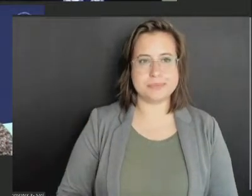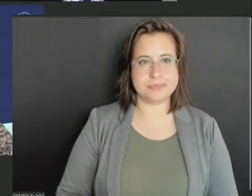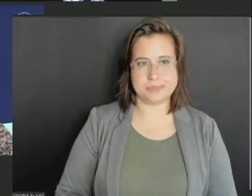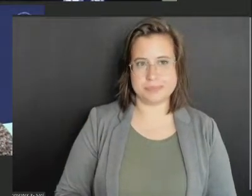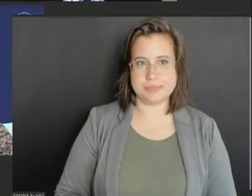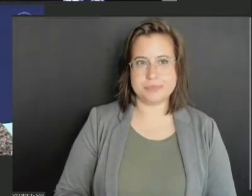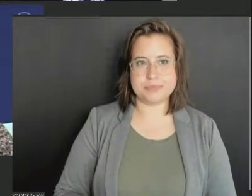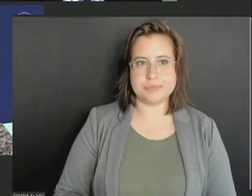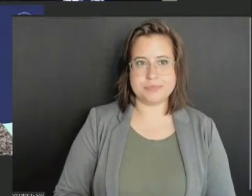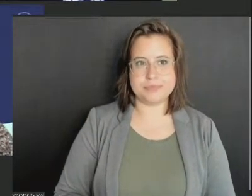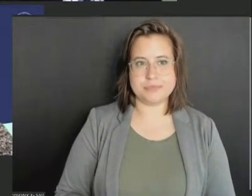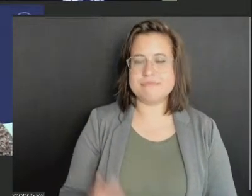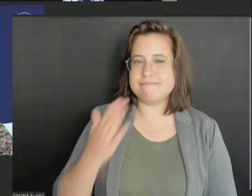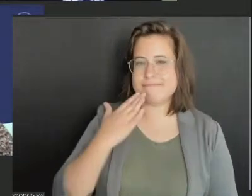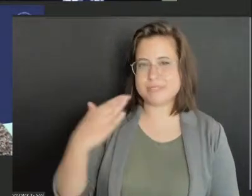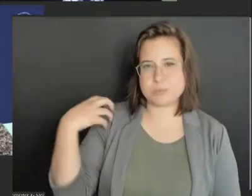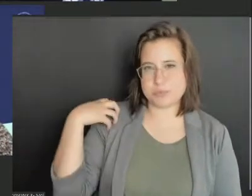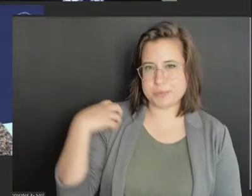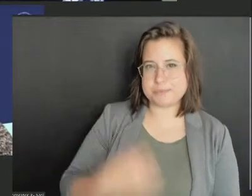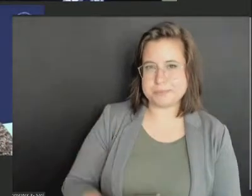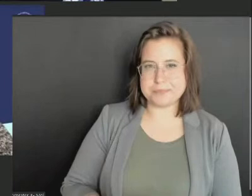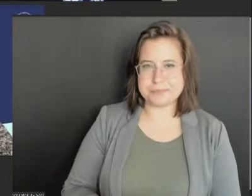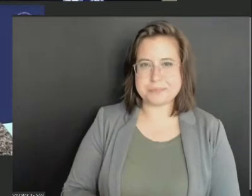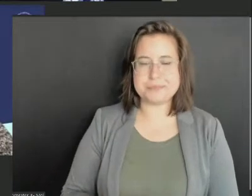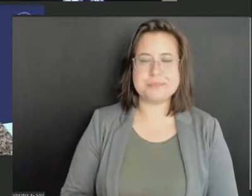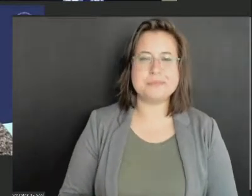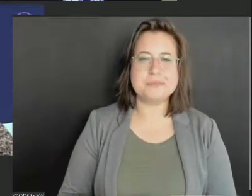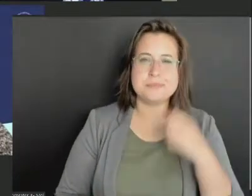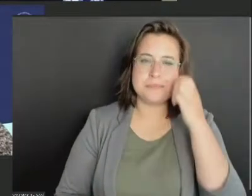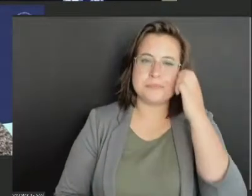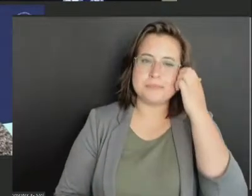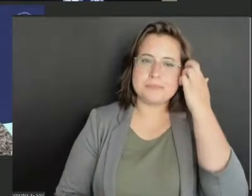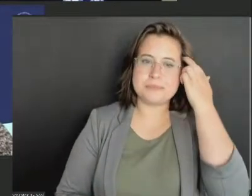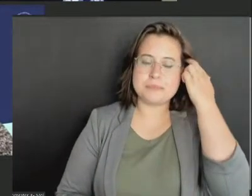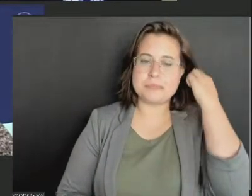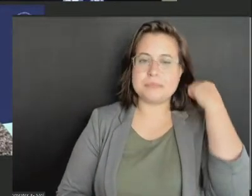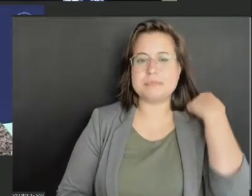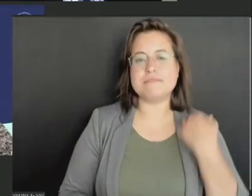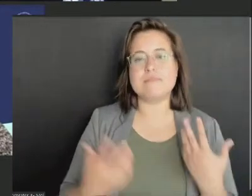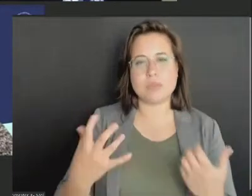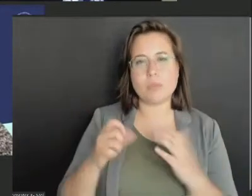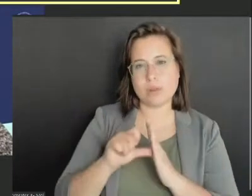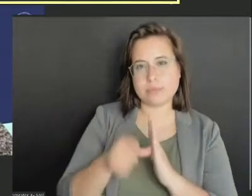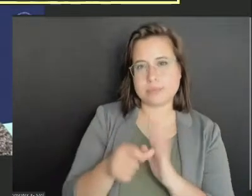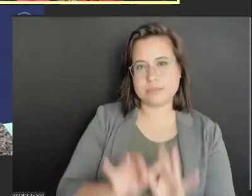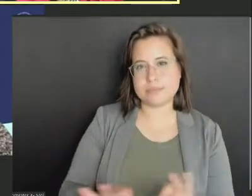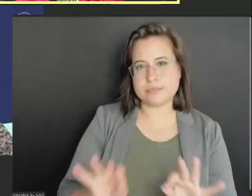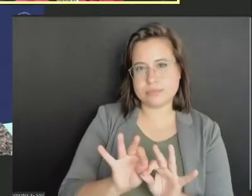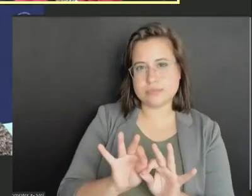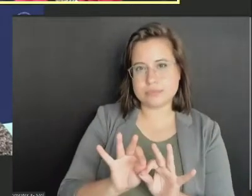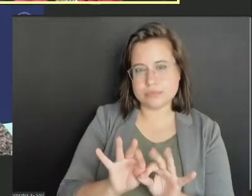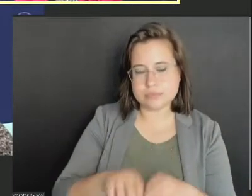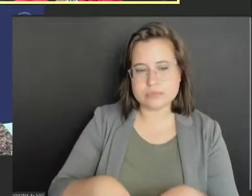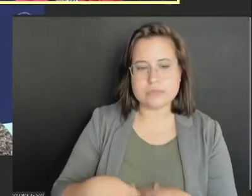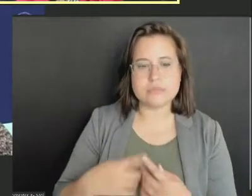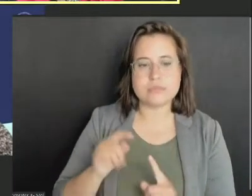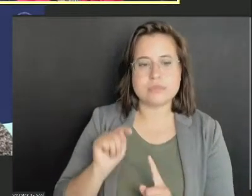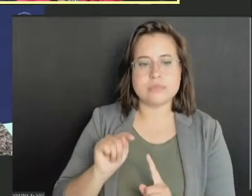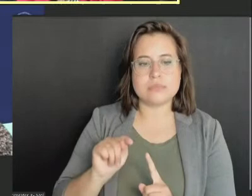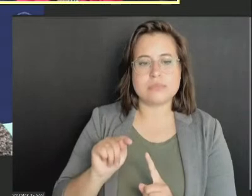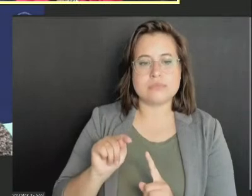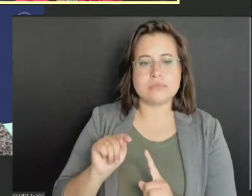Thank you, Madam Chair. I would like to emphasize the importance of investing in public